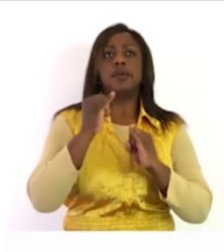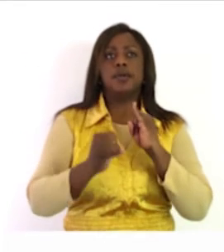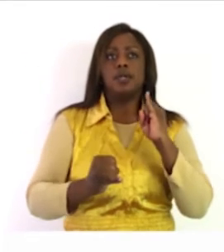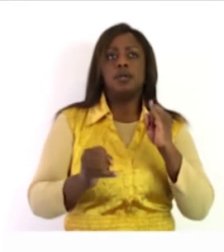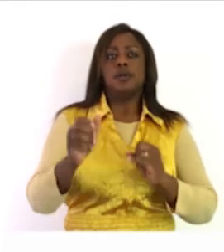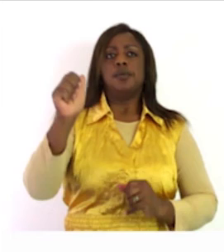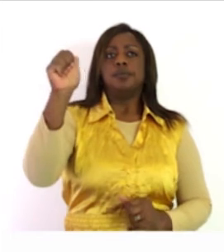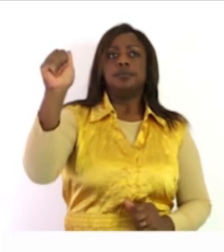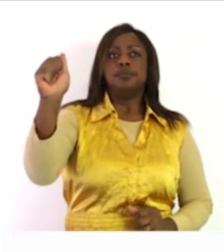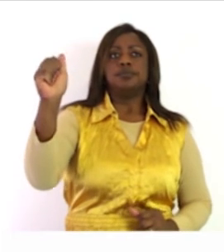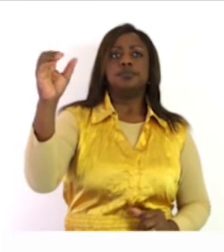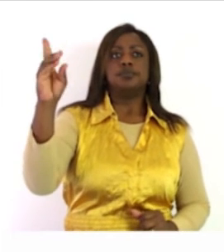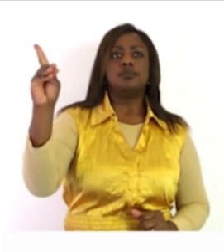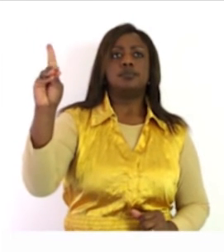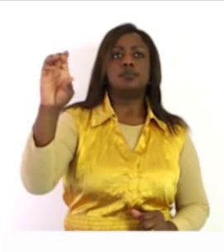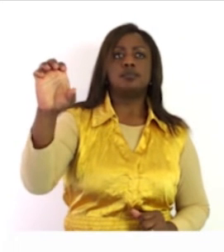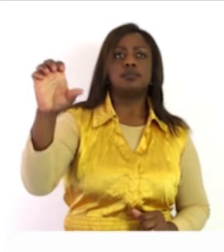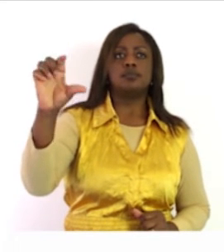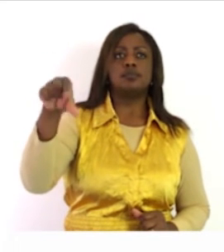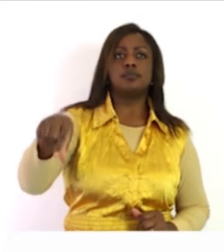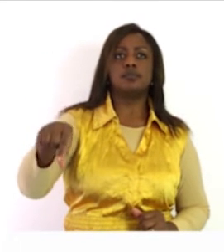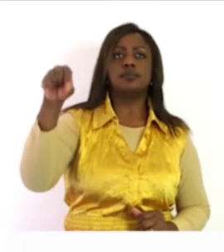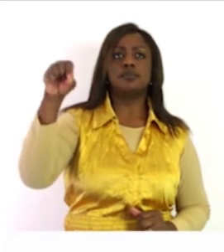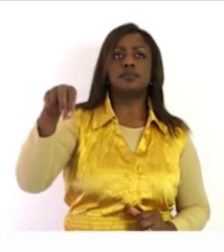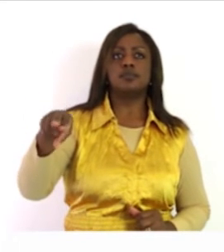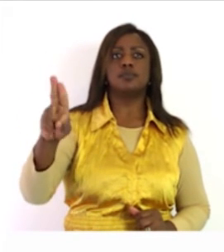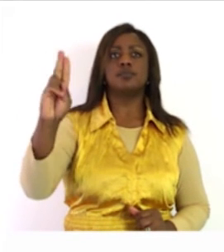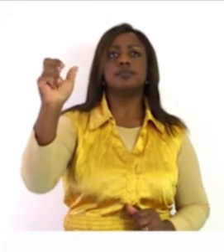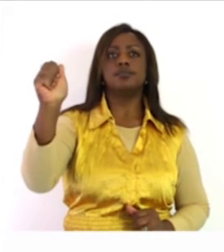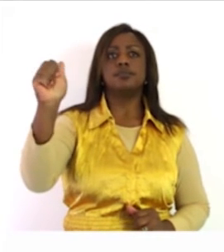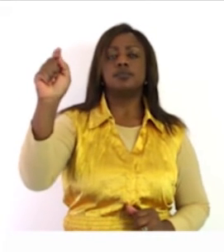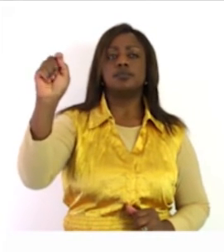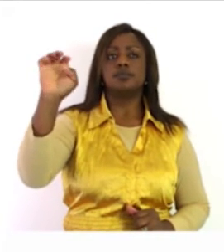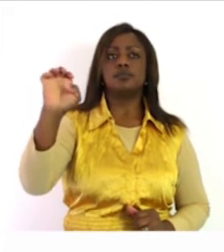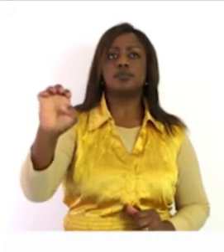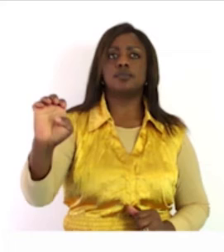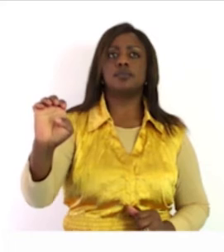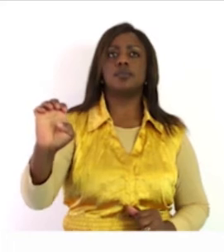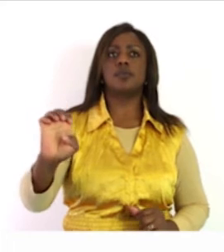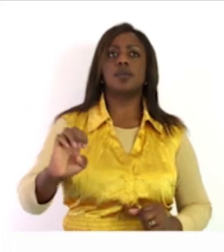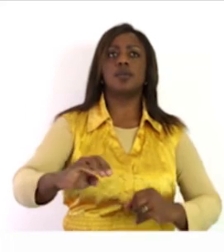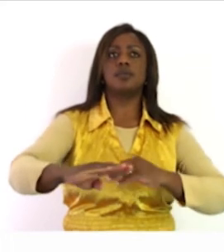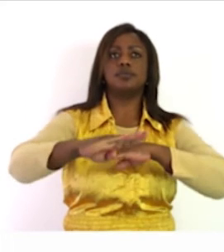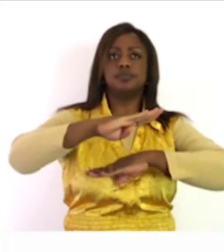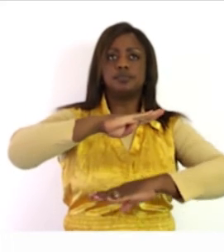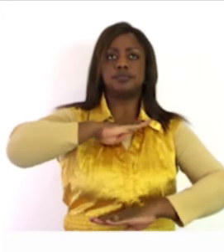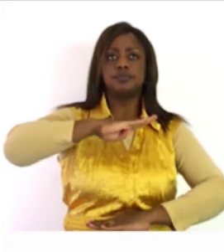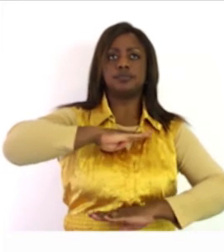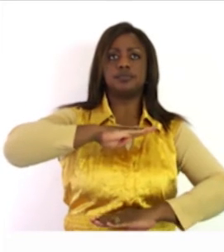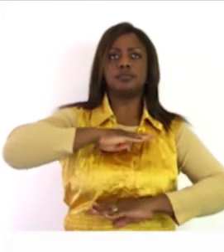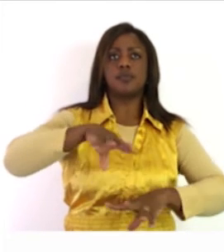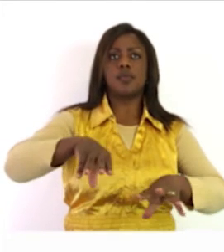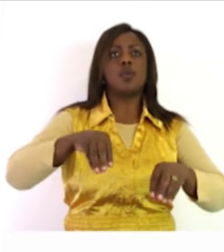flow of blood from the heart through arteries to reach all parts of the body, then from the parts of the